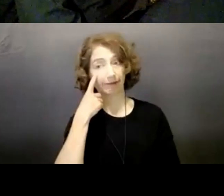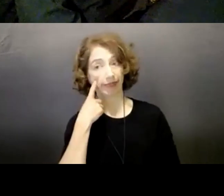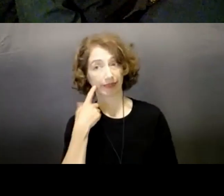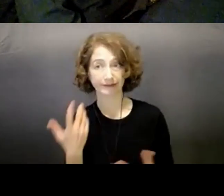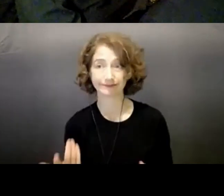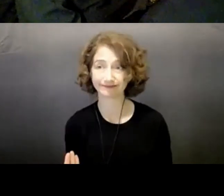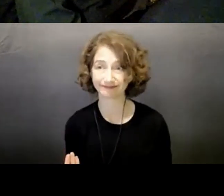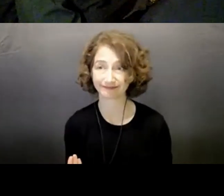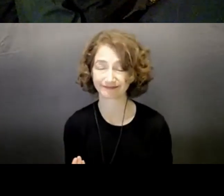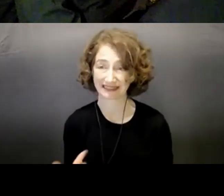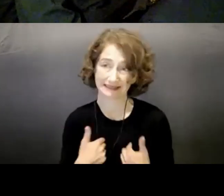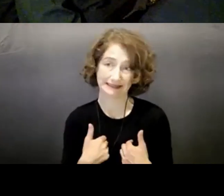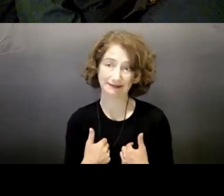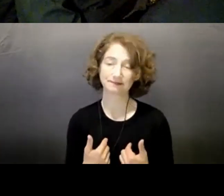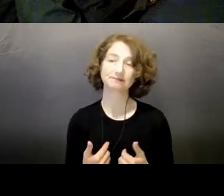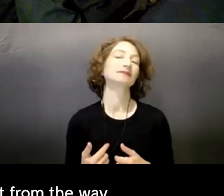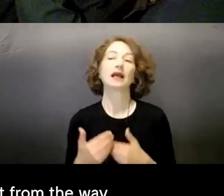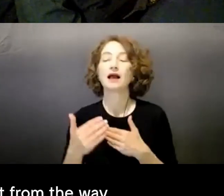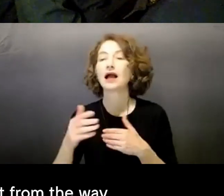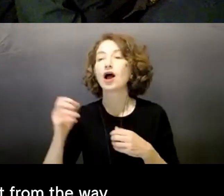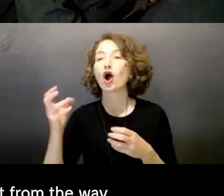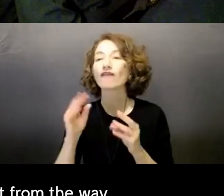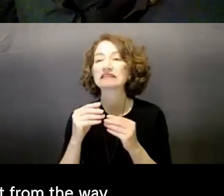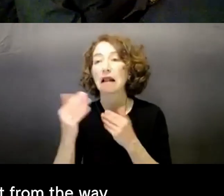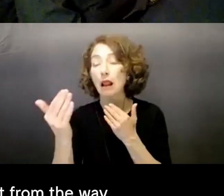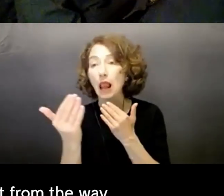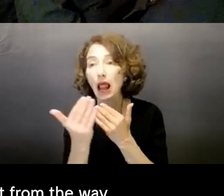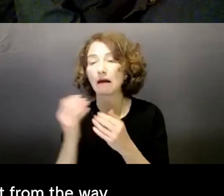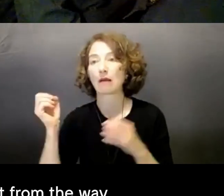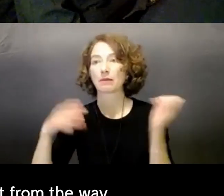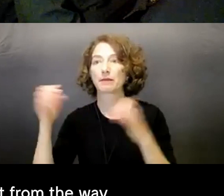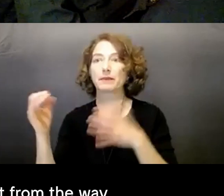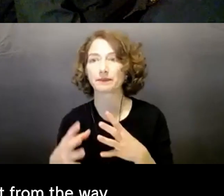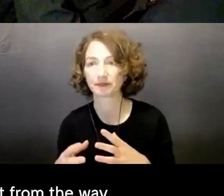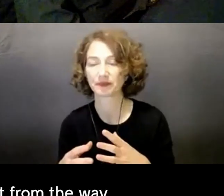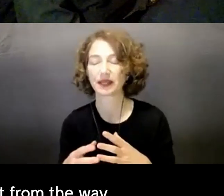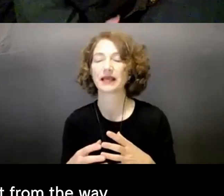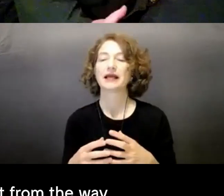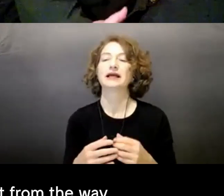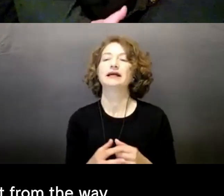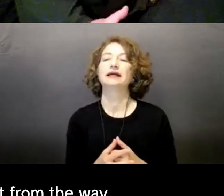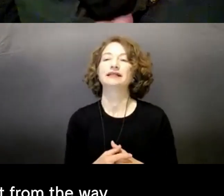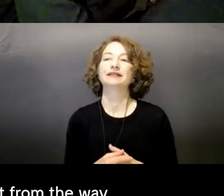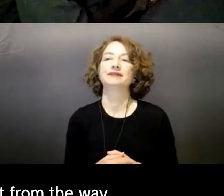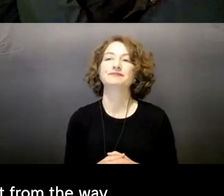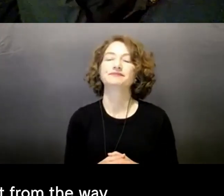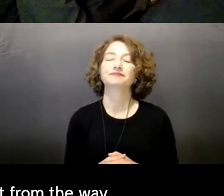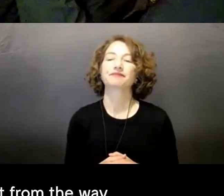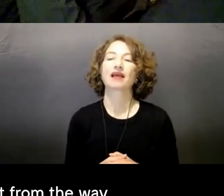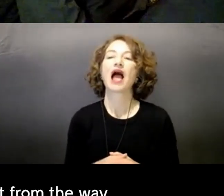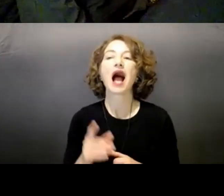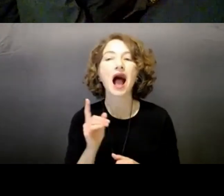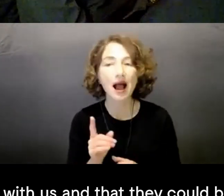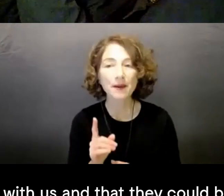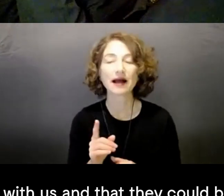of close to the conference, but where, at least from the way how they communicate that